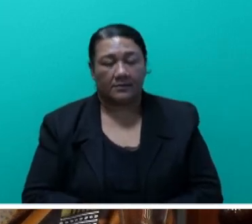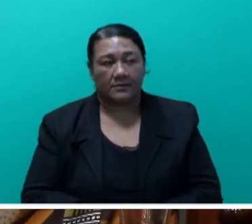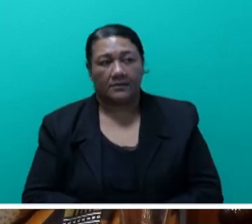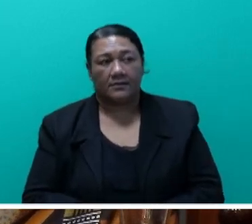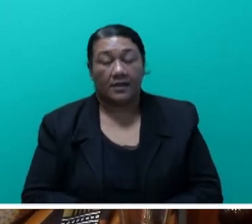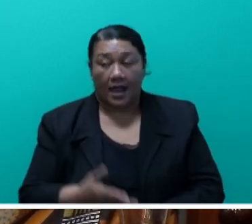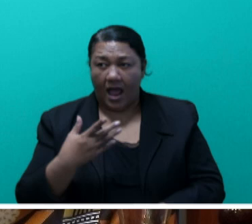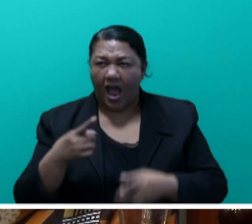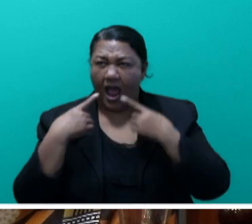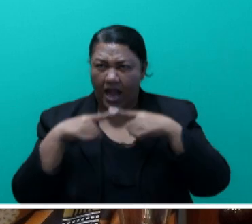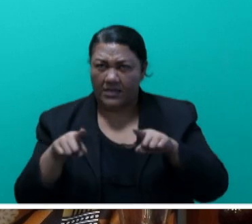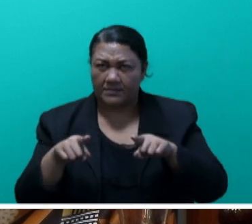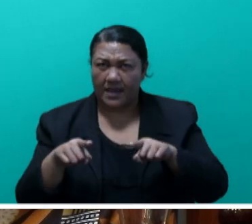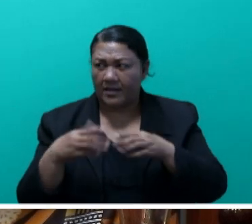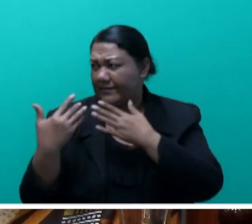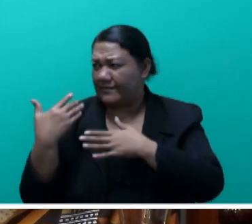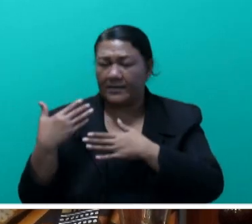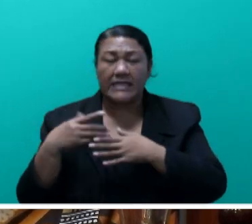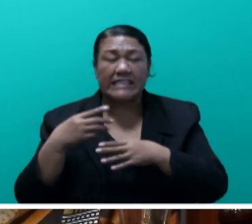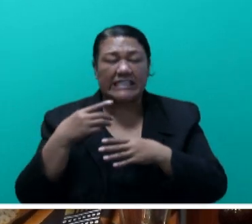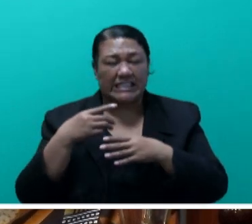announcement by the Honorable Minister that Singatoka